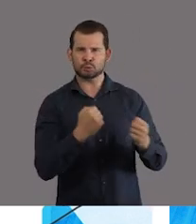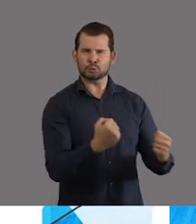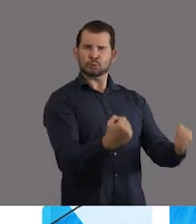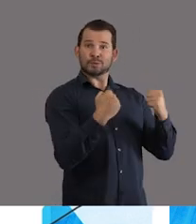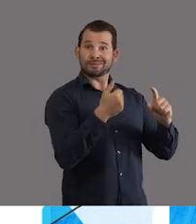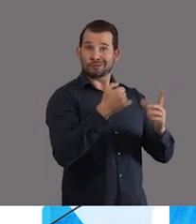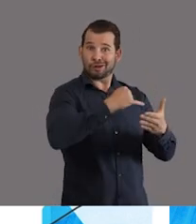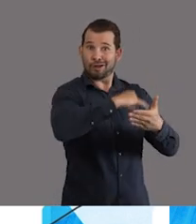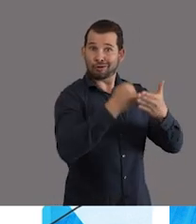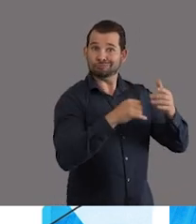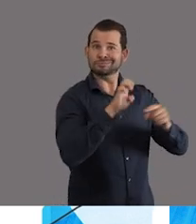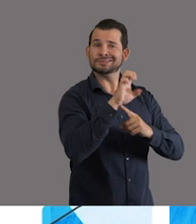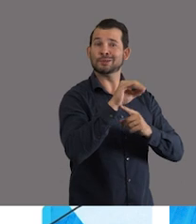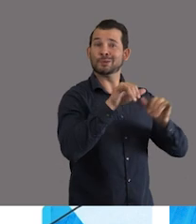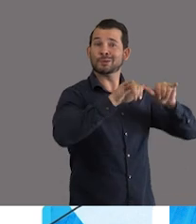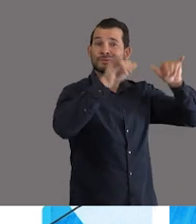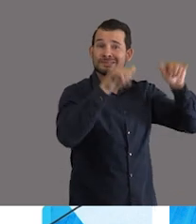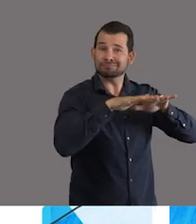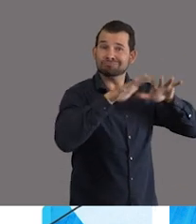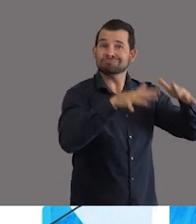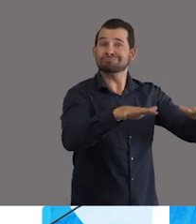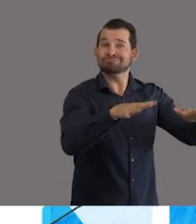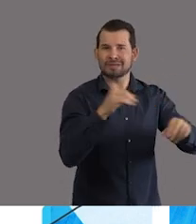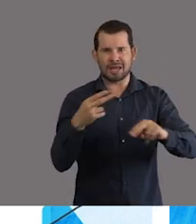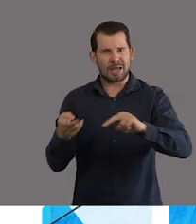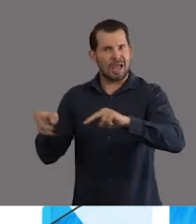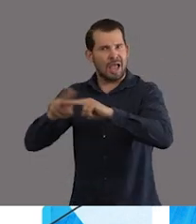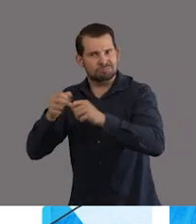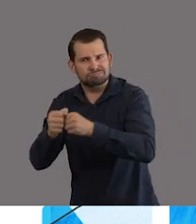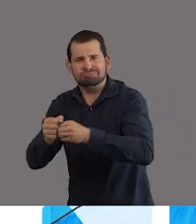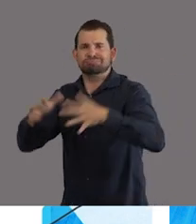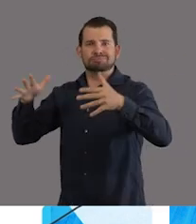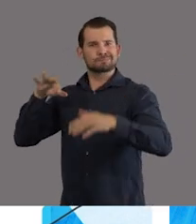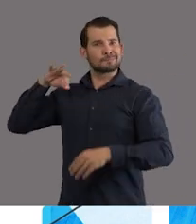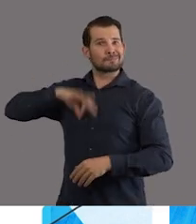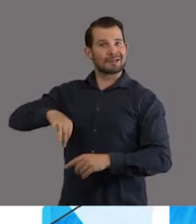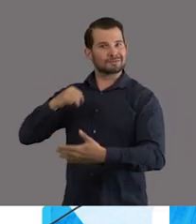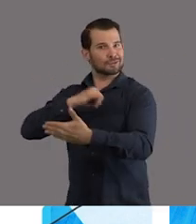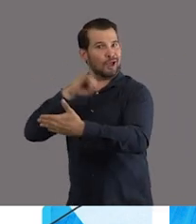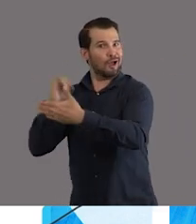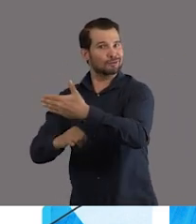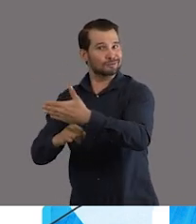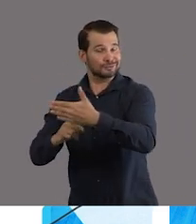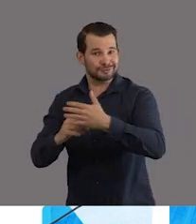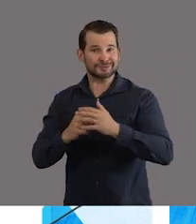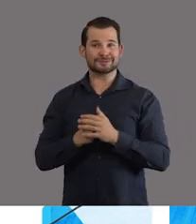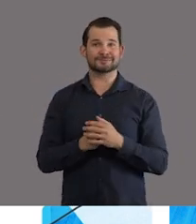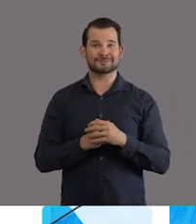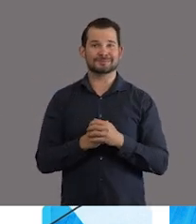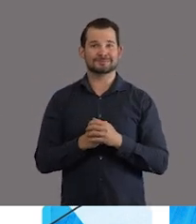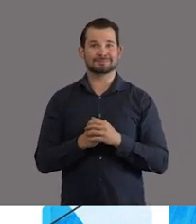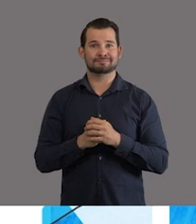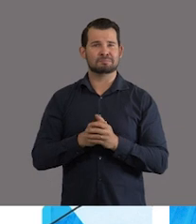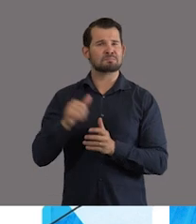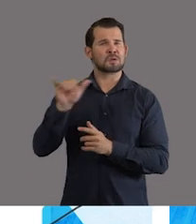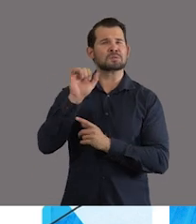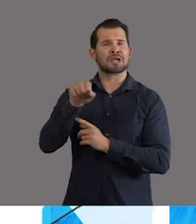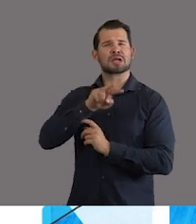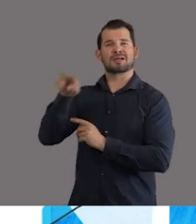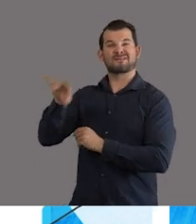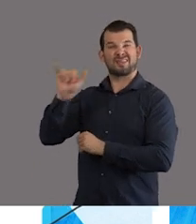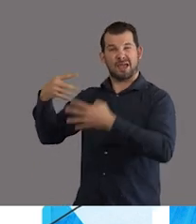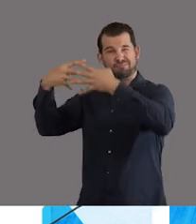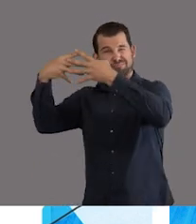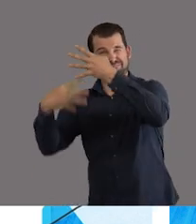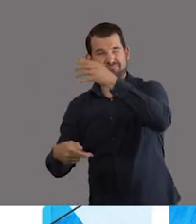arts. You can also find this list in the Cultivate Grant Guidelines, which are available on our website.